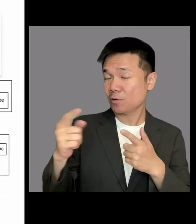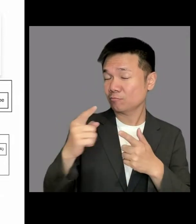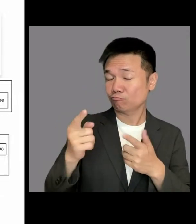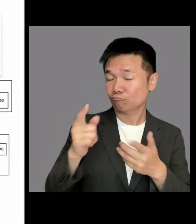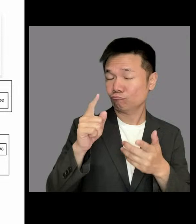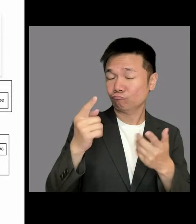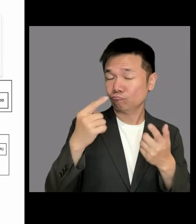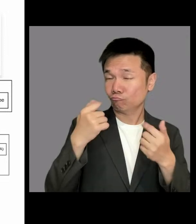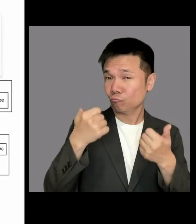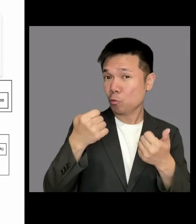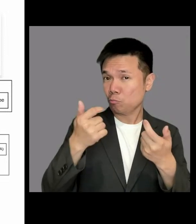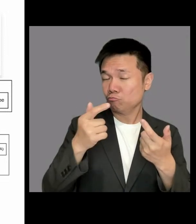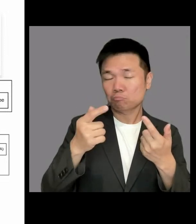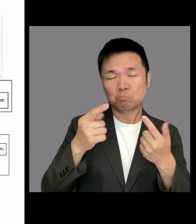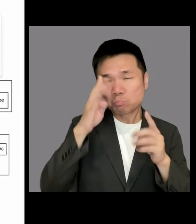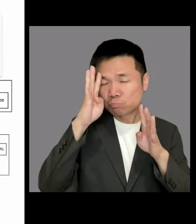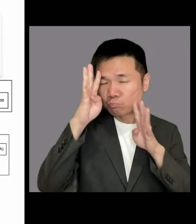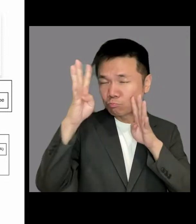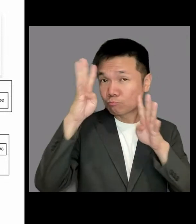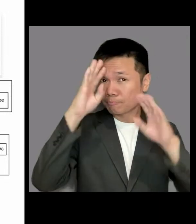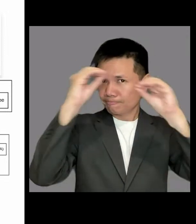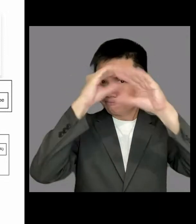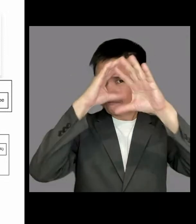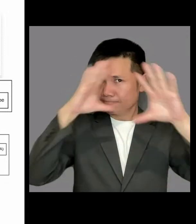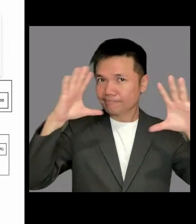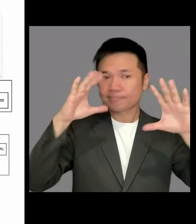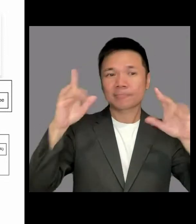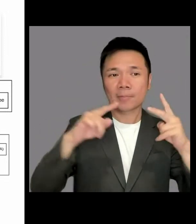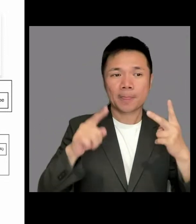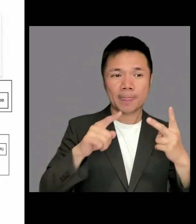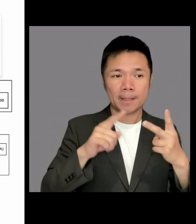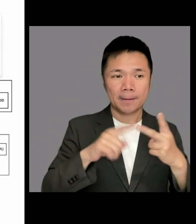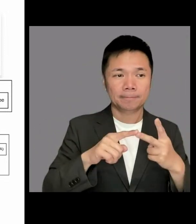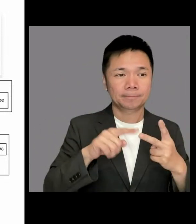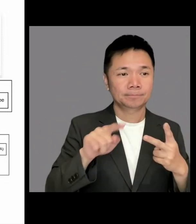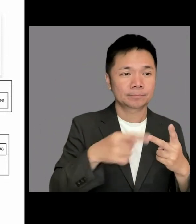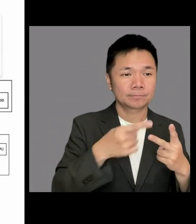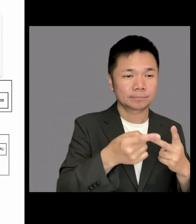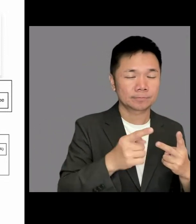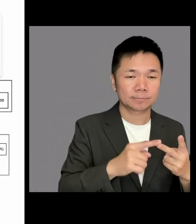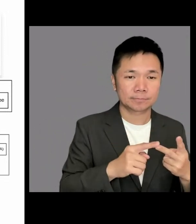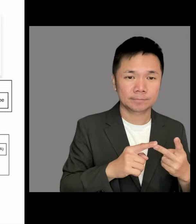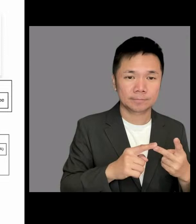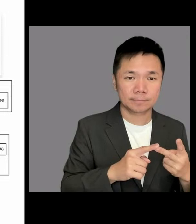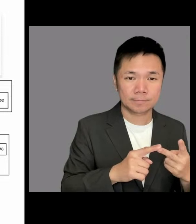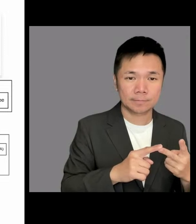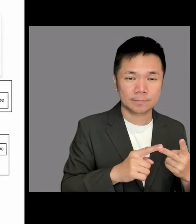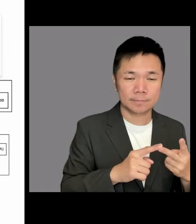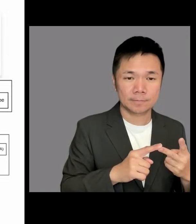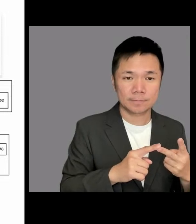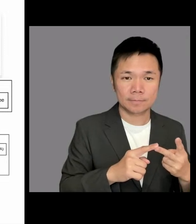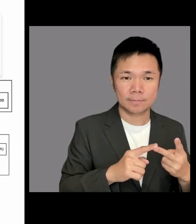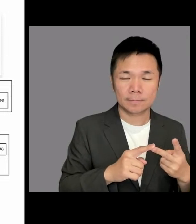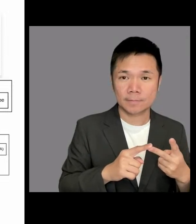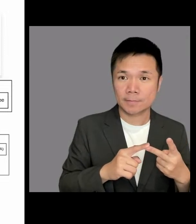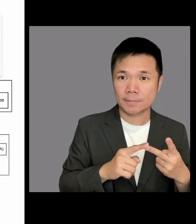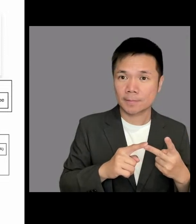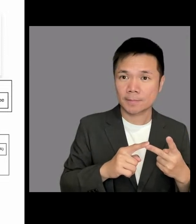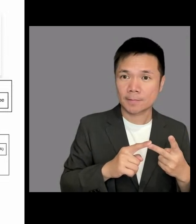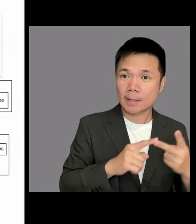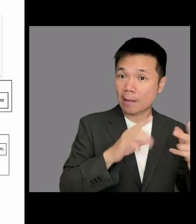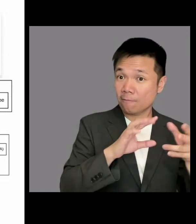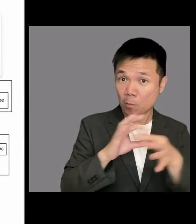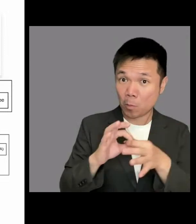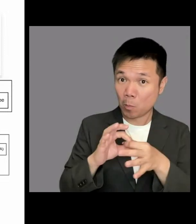and then you have the DOM tree augmented with ARIA, which then goes into the